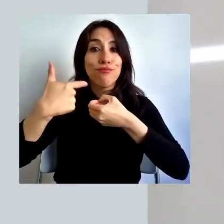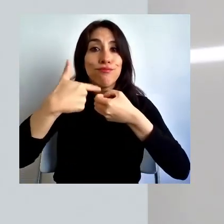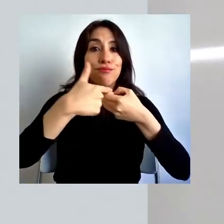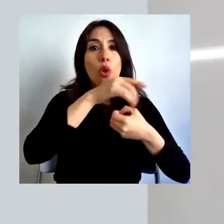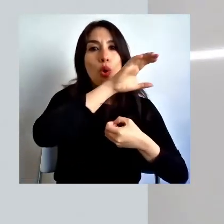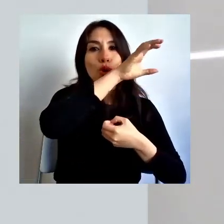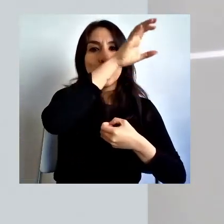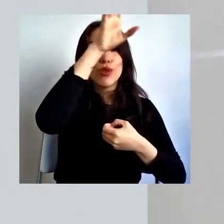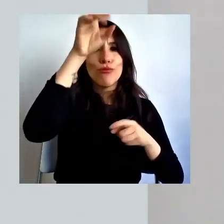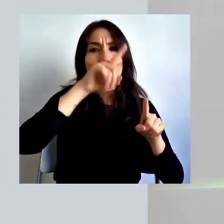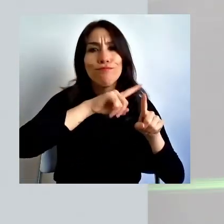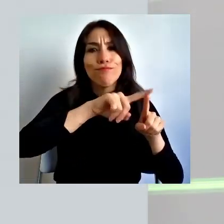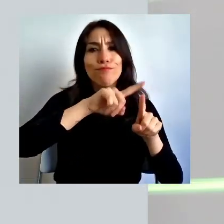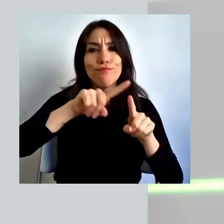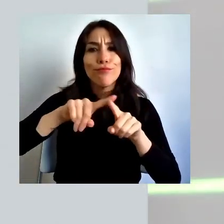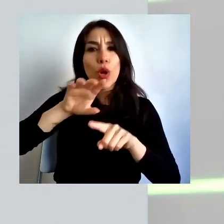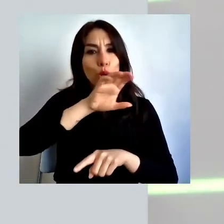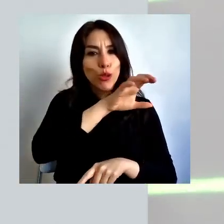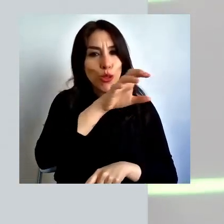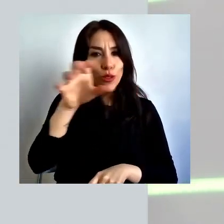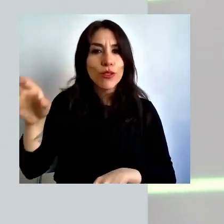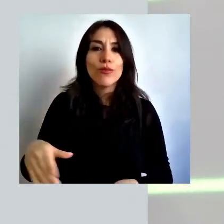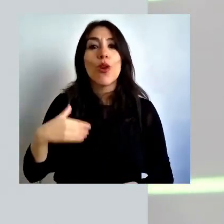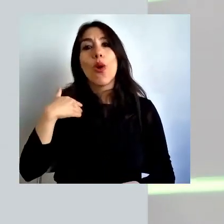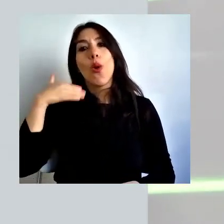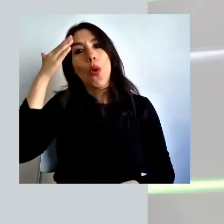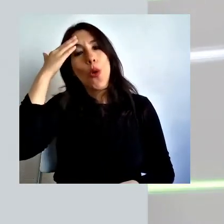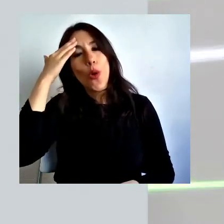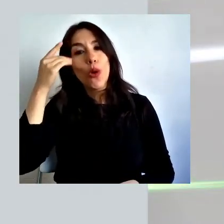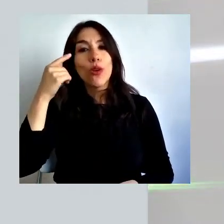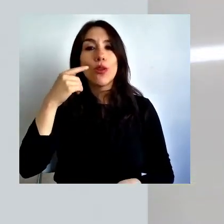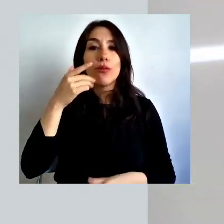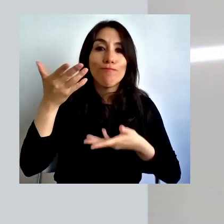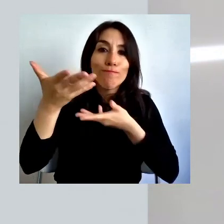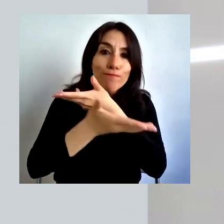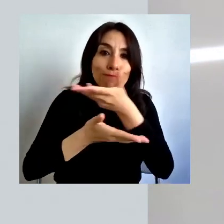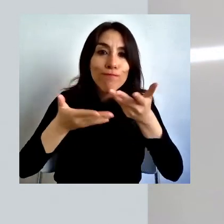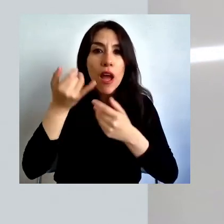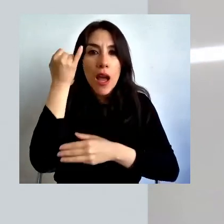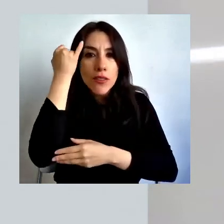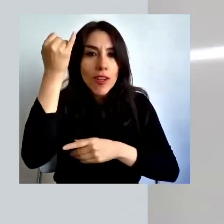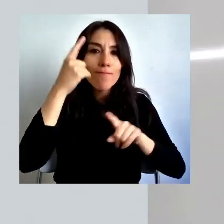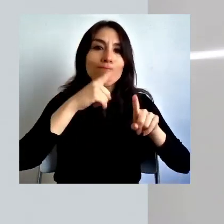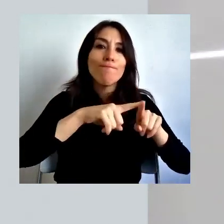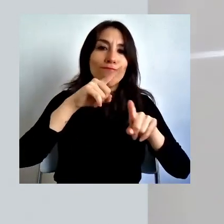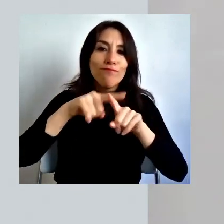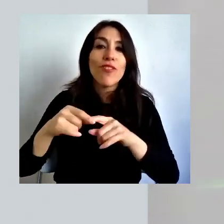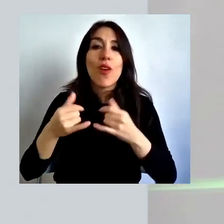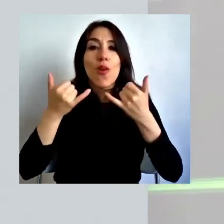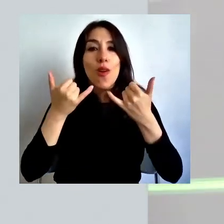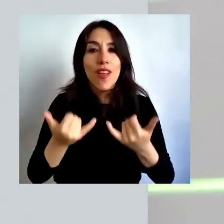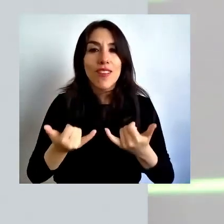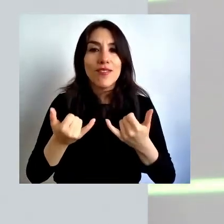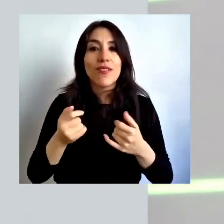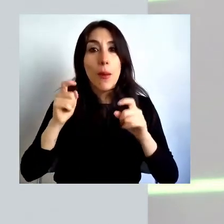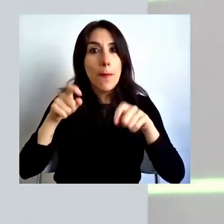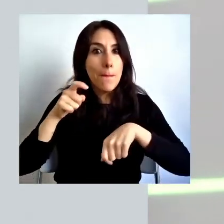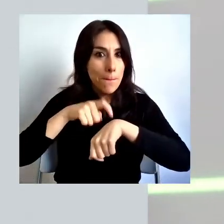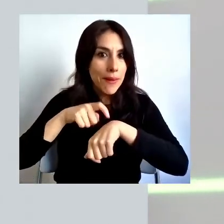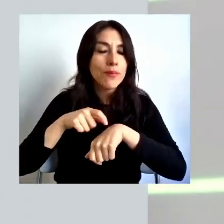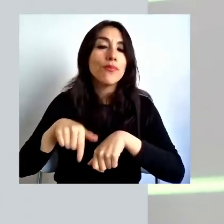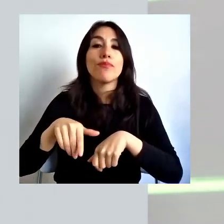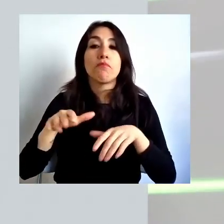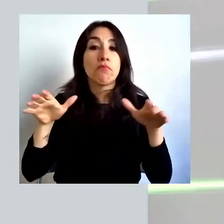of the world to listen, learn, and share the different initiatives that are being implemented around the world with the aim